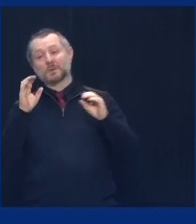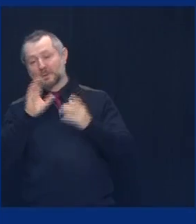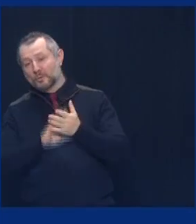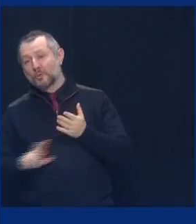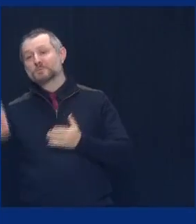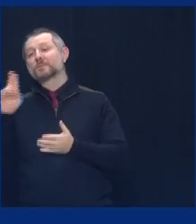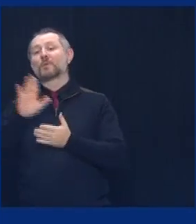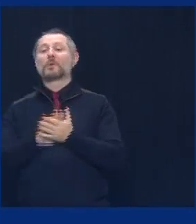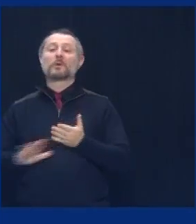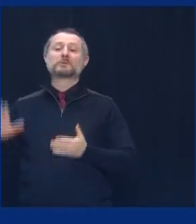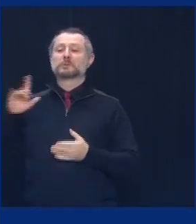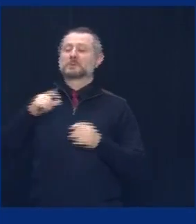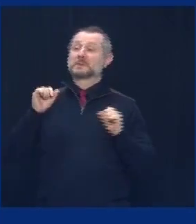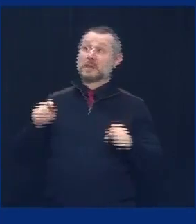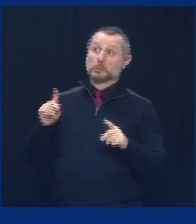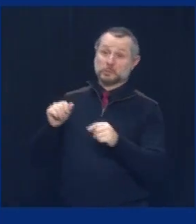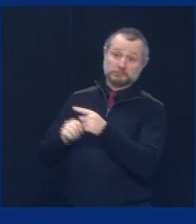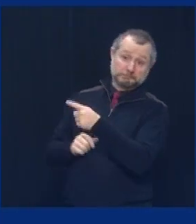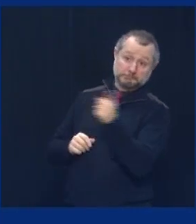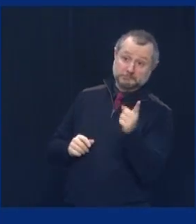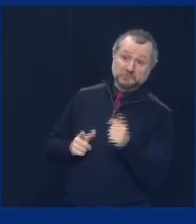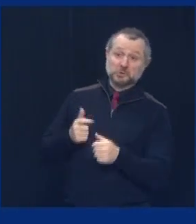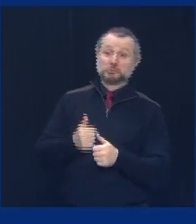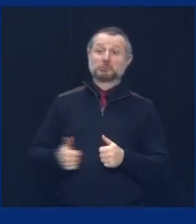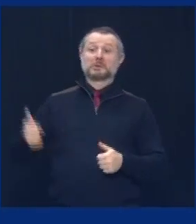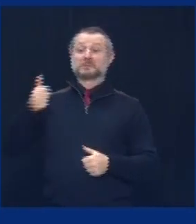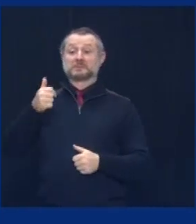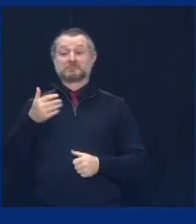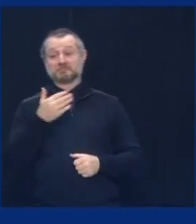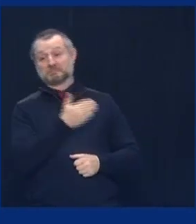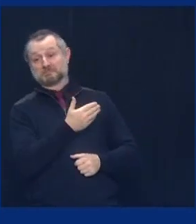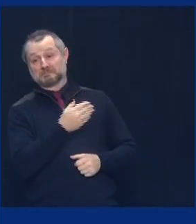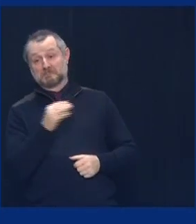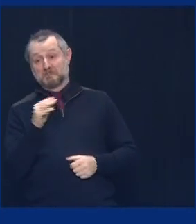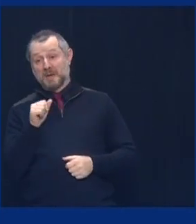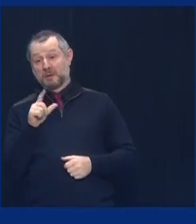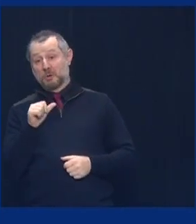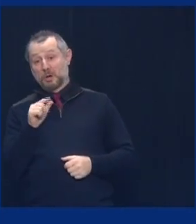do there. We have Chancellor Malatras who's with us, who's taken